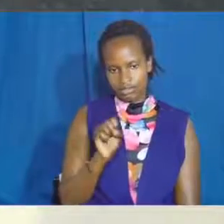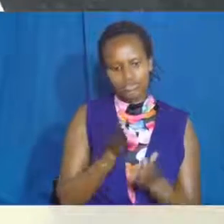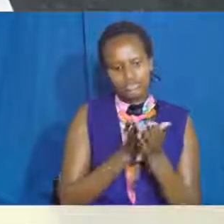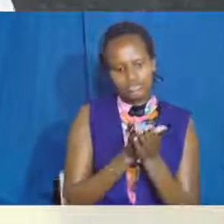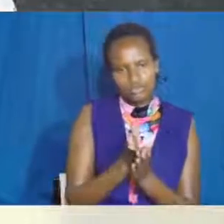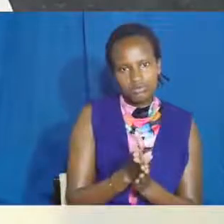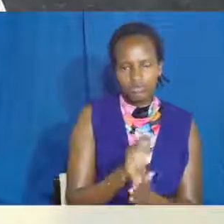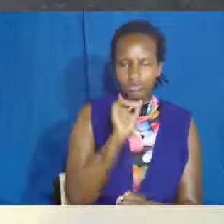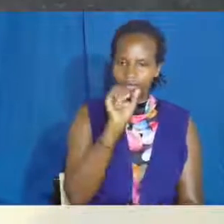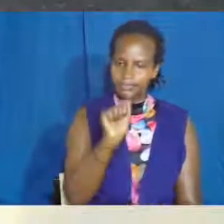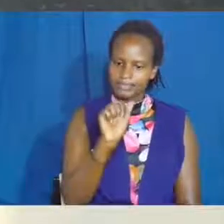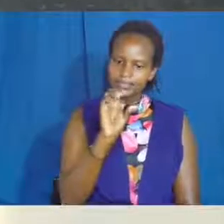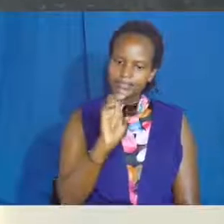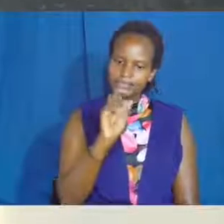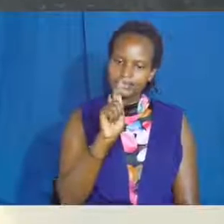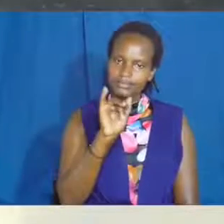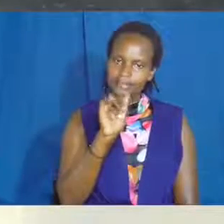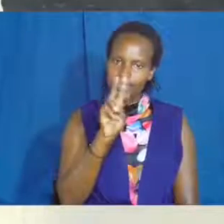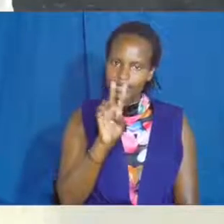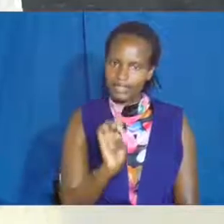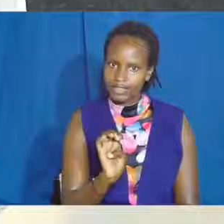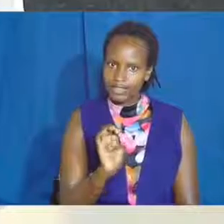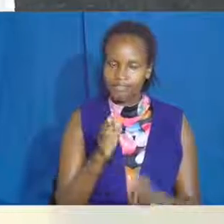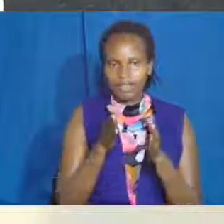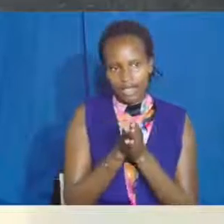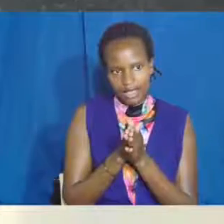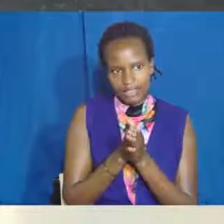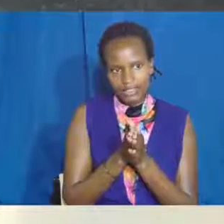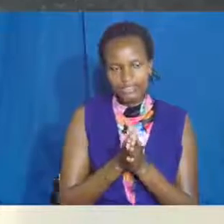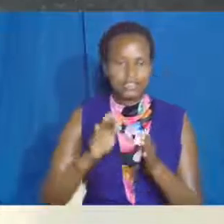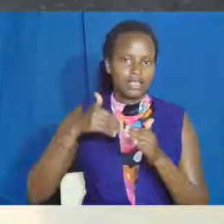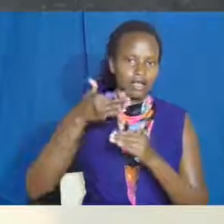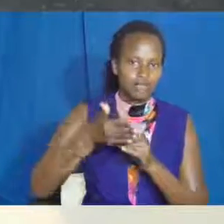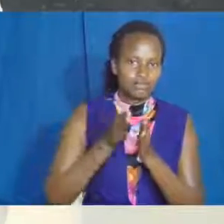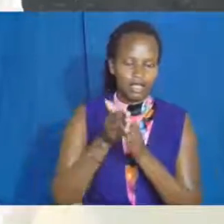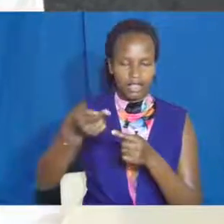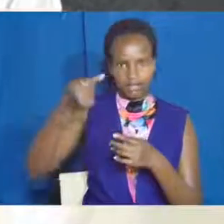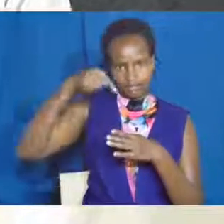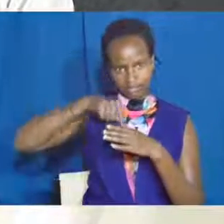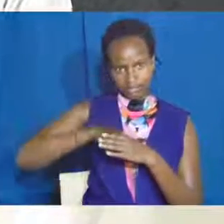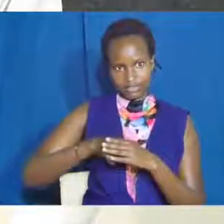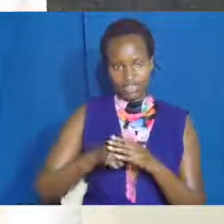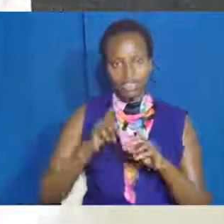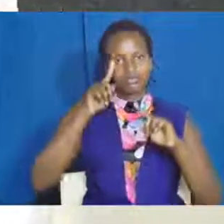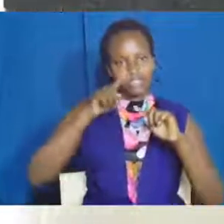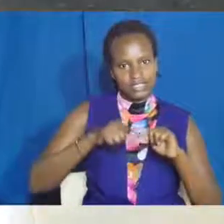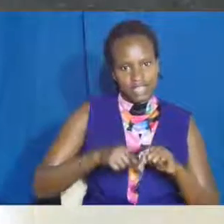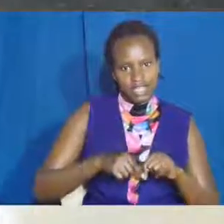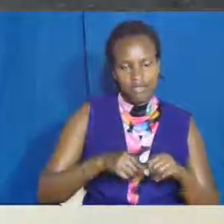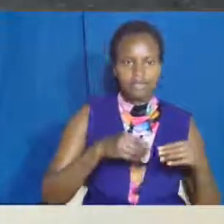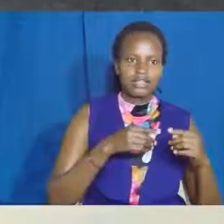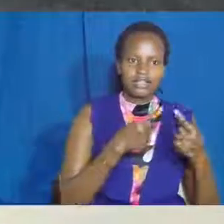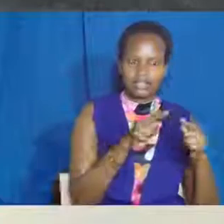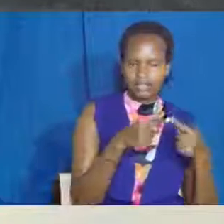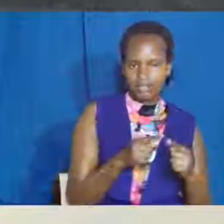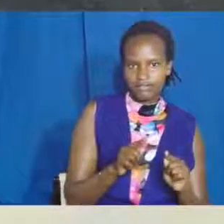active processes. And you can say the way substances move into and out of the cell depends on certain properties. You can talk about the